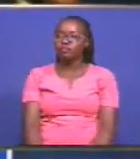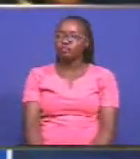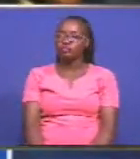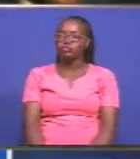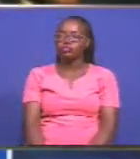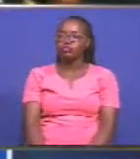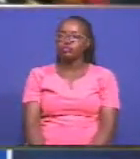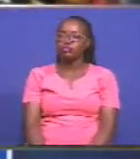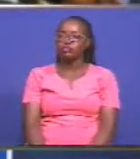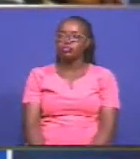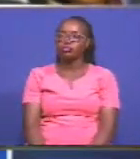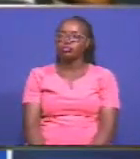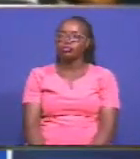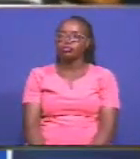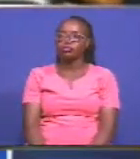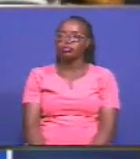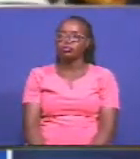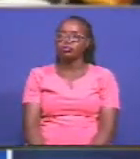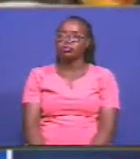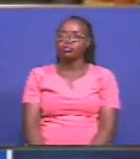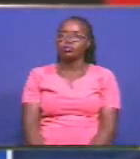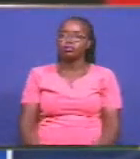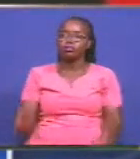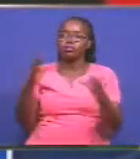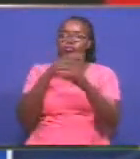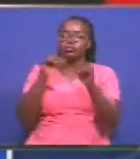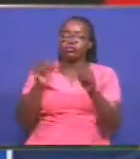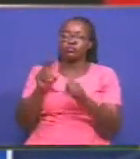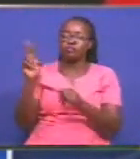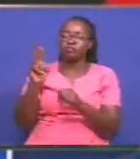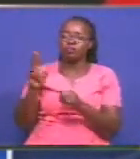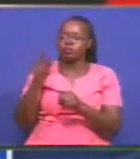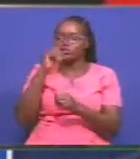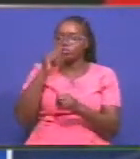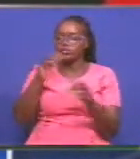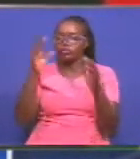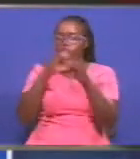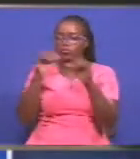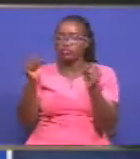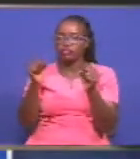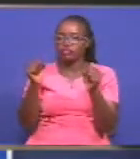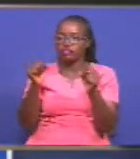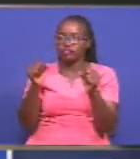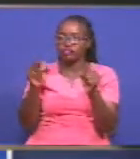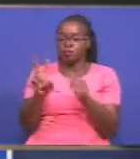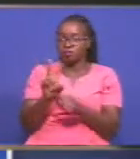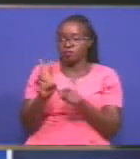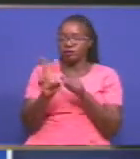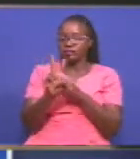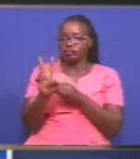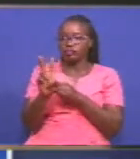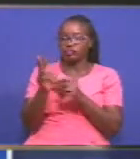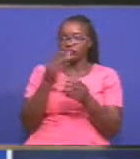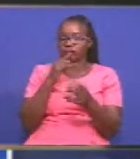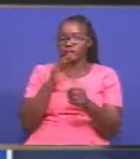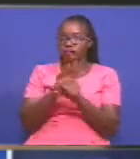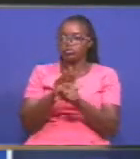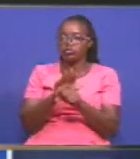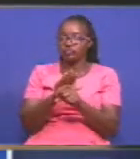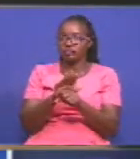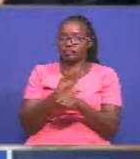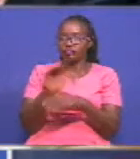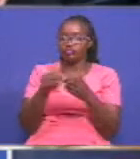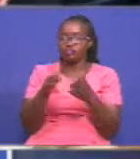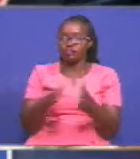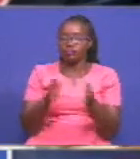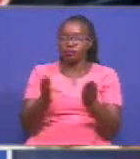wa Jamhuri ya Muungano wa Tanzania. President Uhuru Kenyatta and his Tanzanian counterpart Samia Suluhu have pledged to explore all avenues